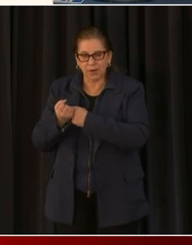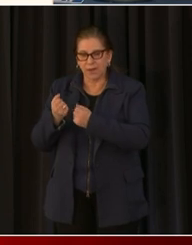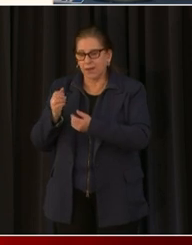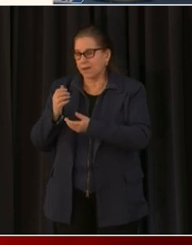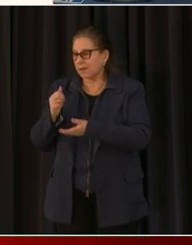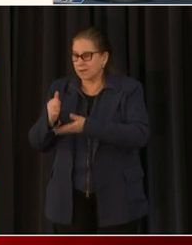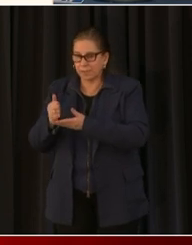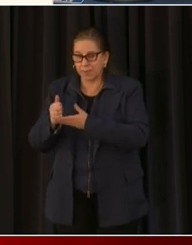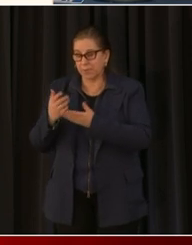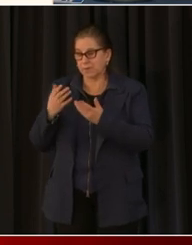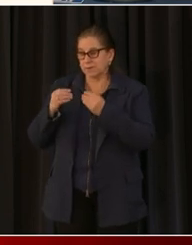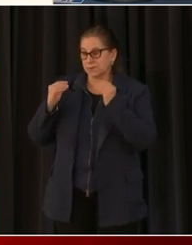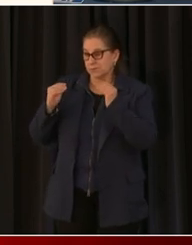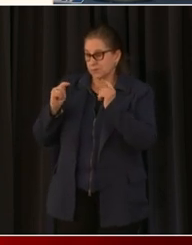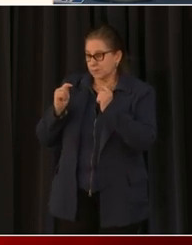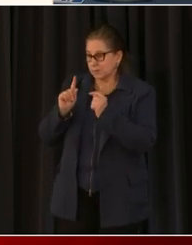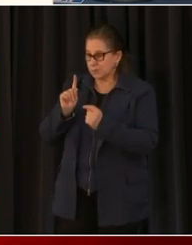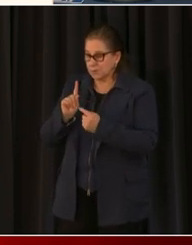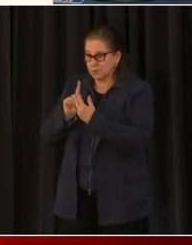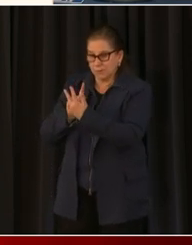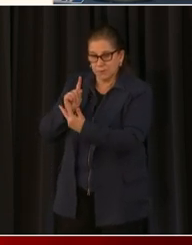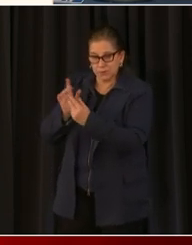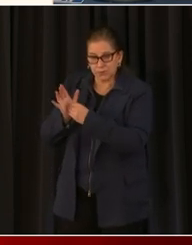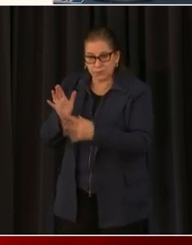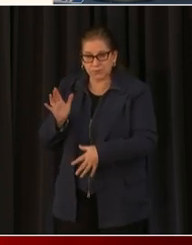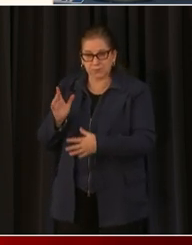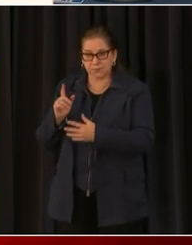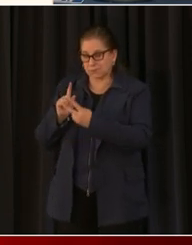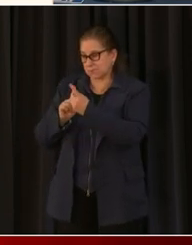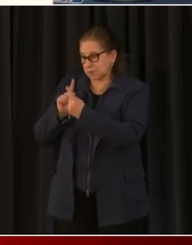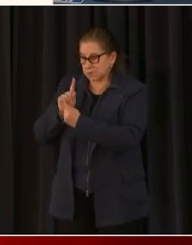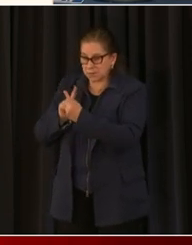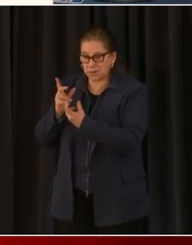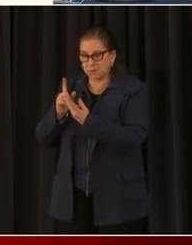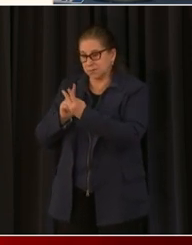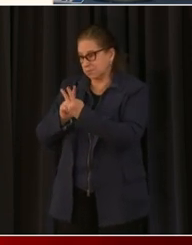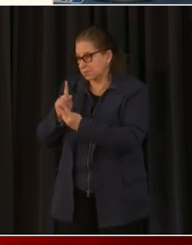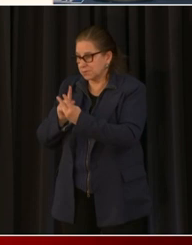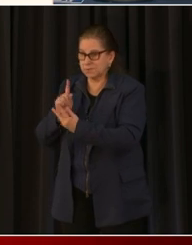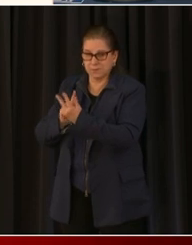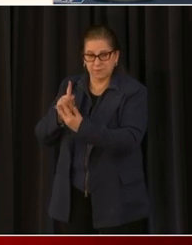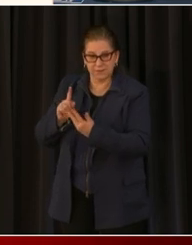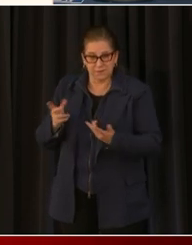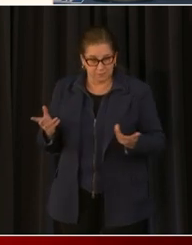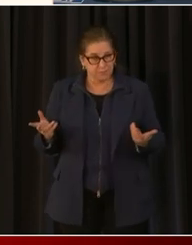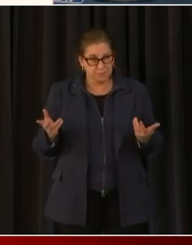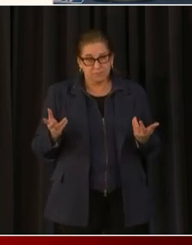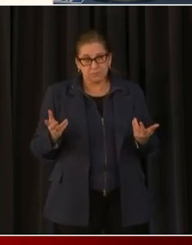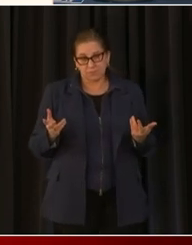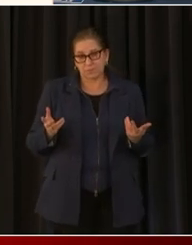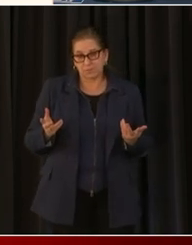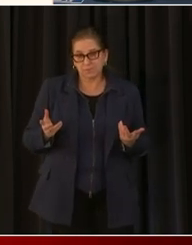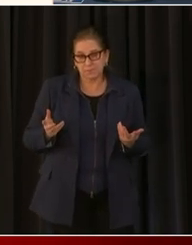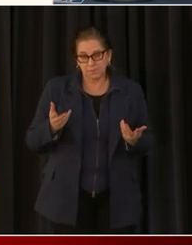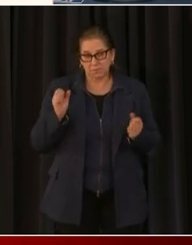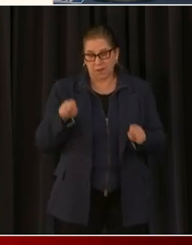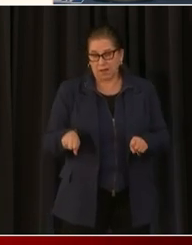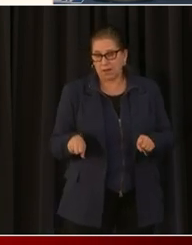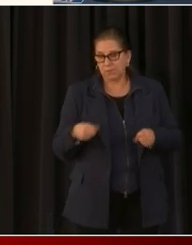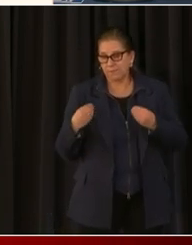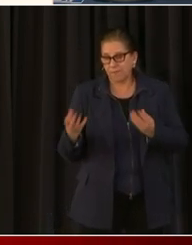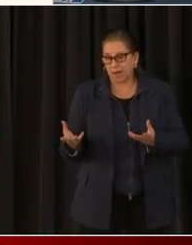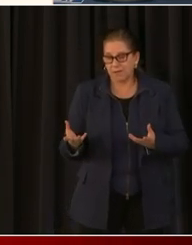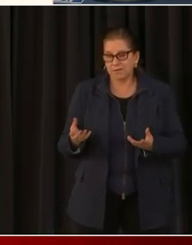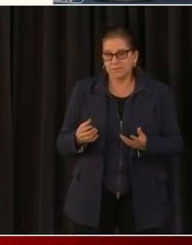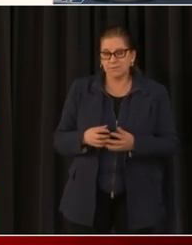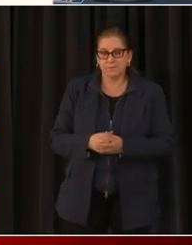occur, again, over the summer, before, after school, and time periods where students can get additional time with teachers or